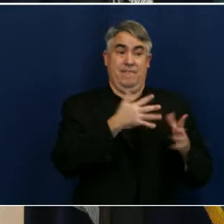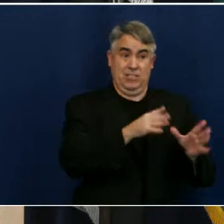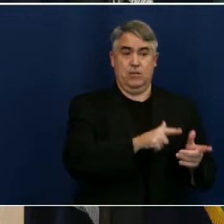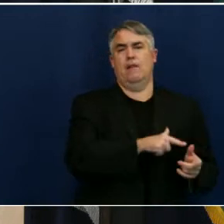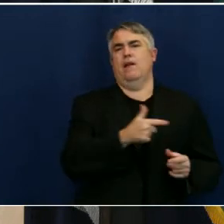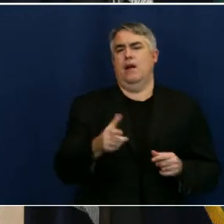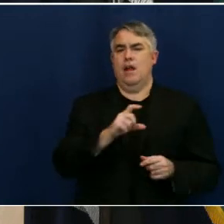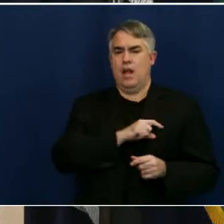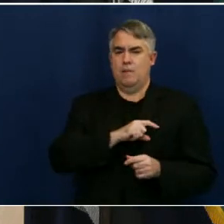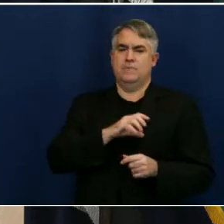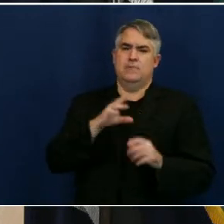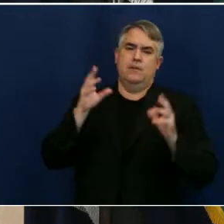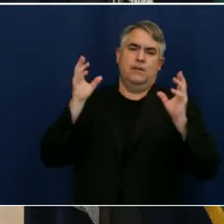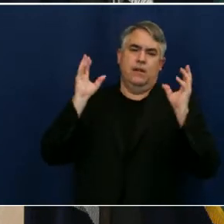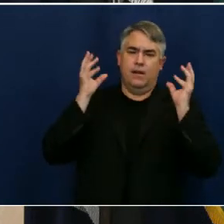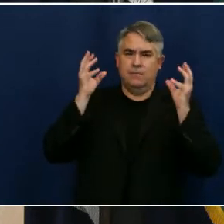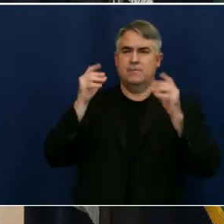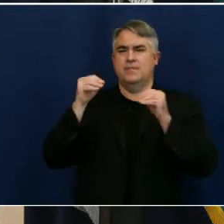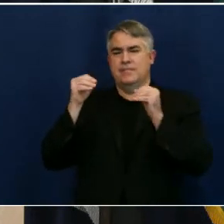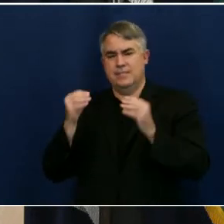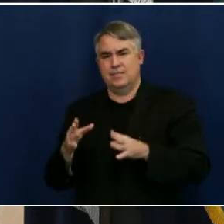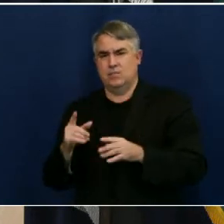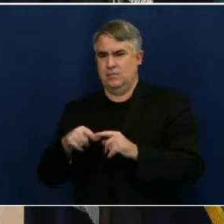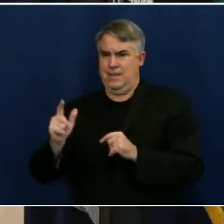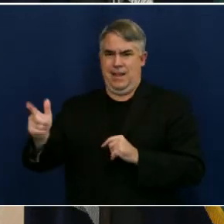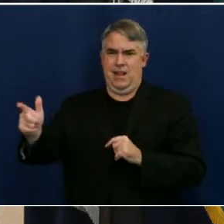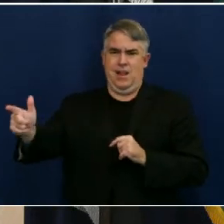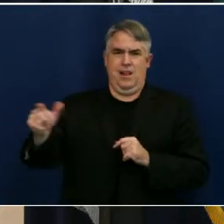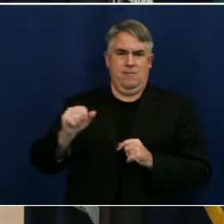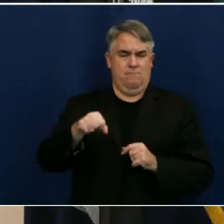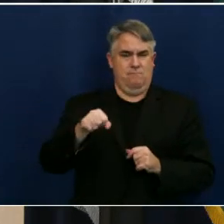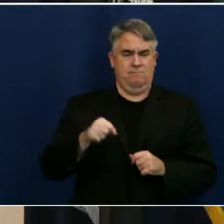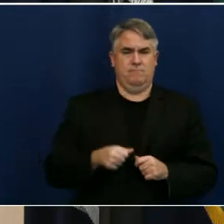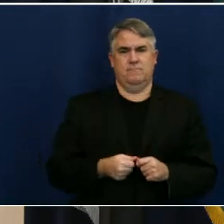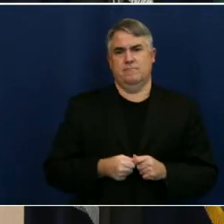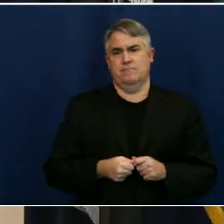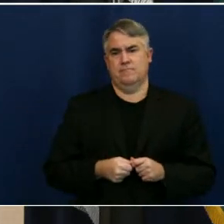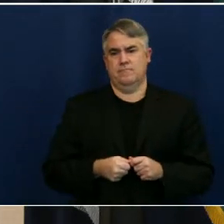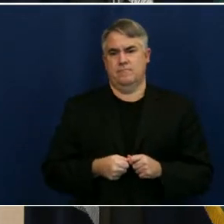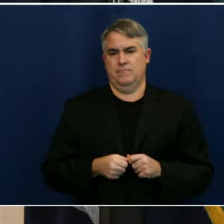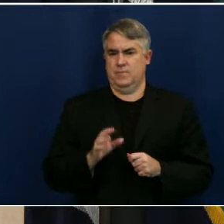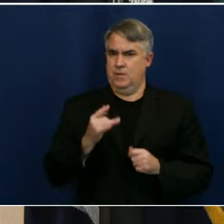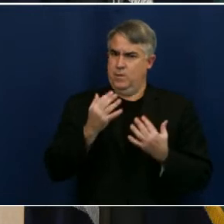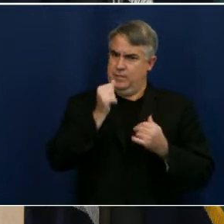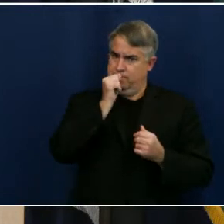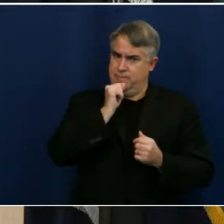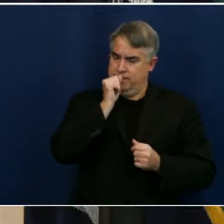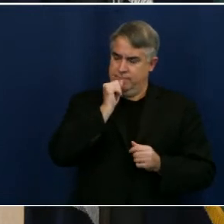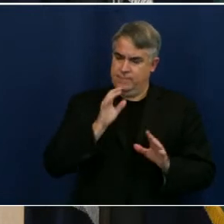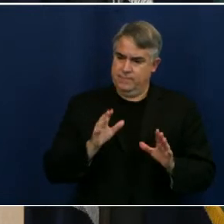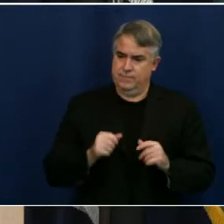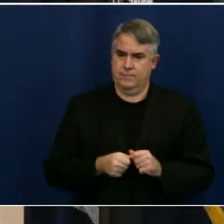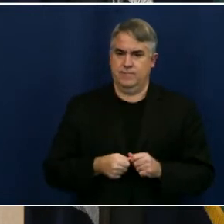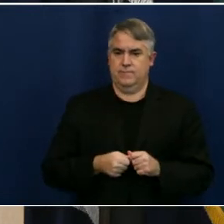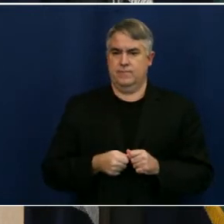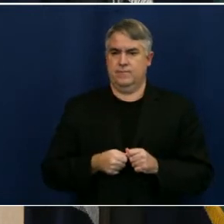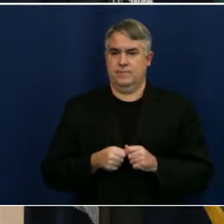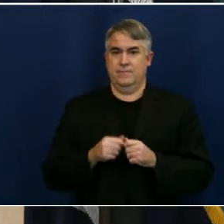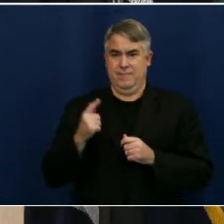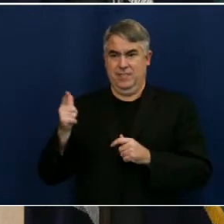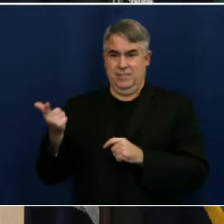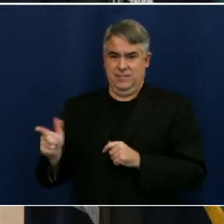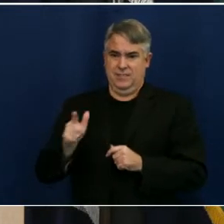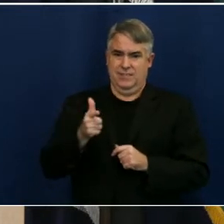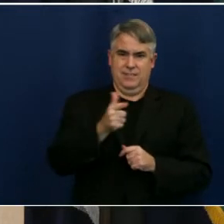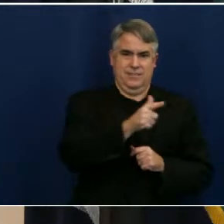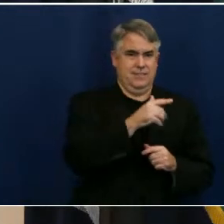large, considerable number of those folks. And then we will see how the transition to an age-based system beyond that goes. This just came out today. But I